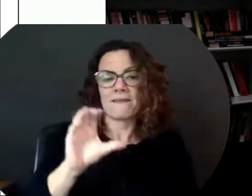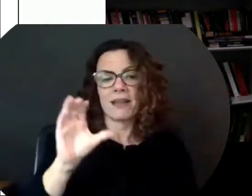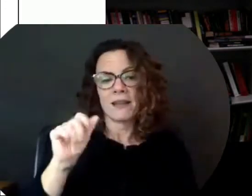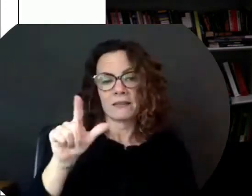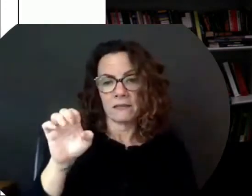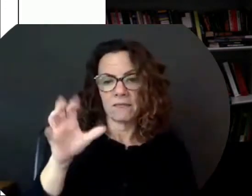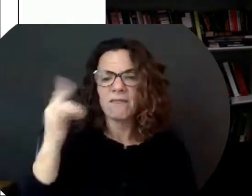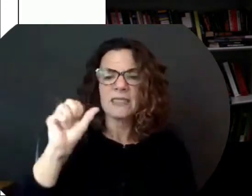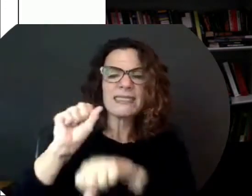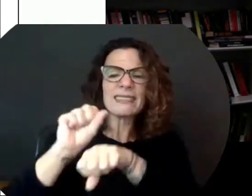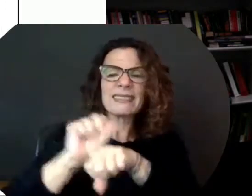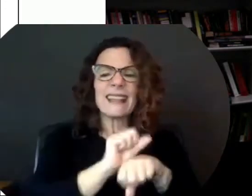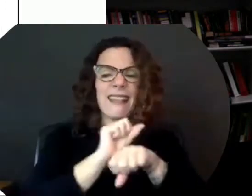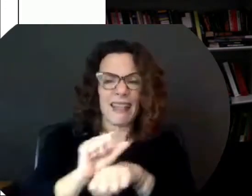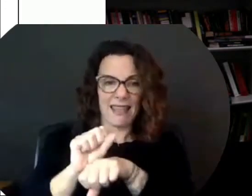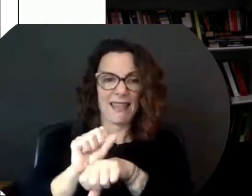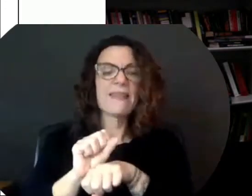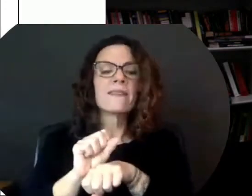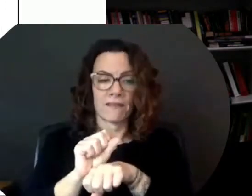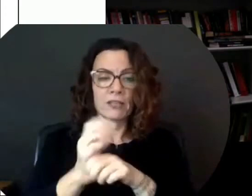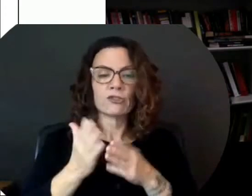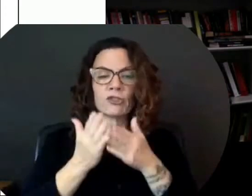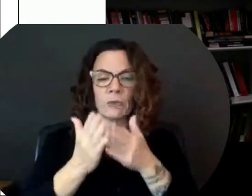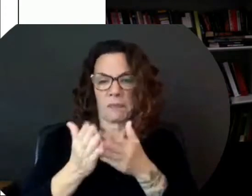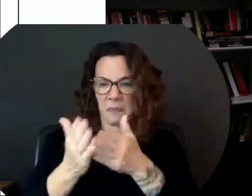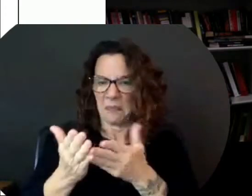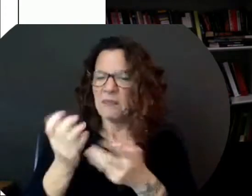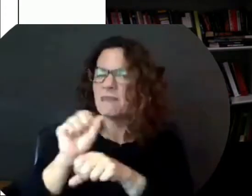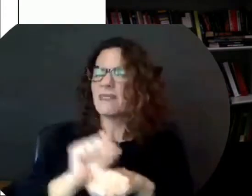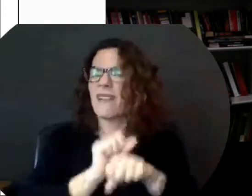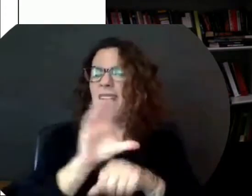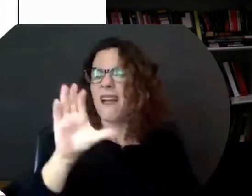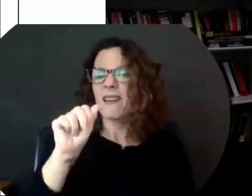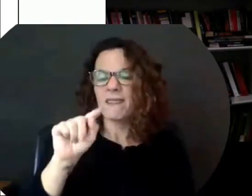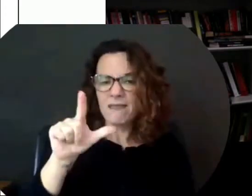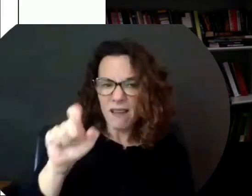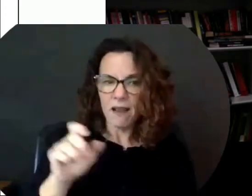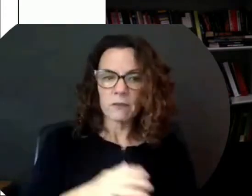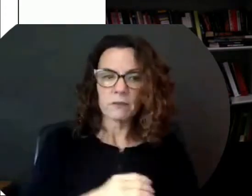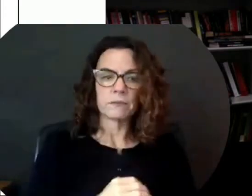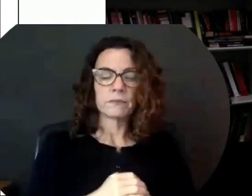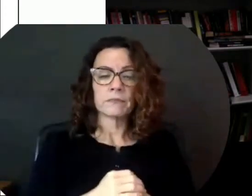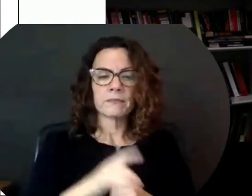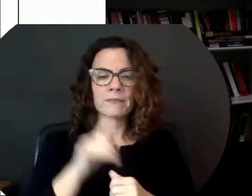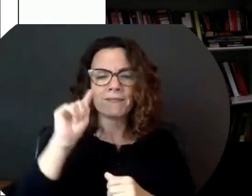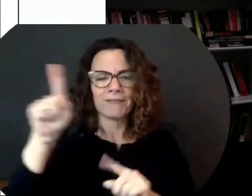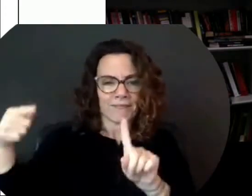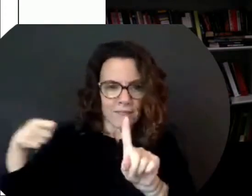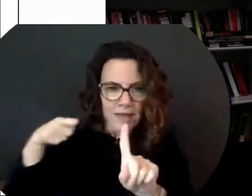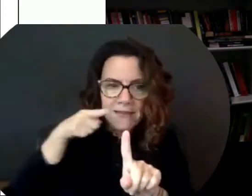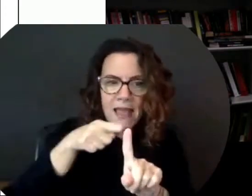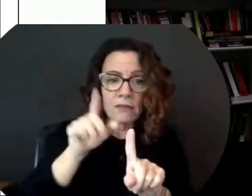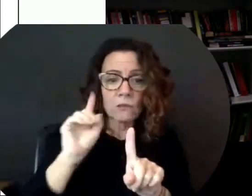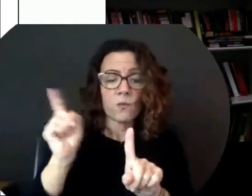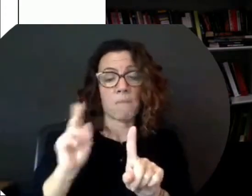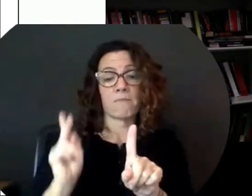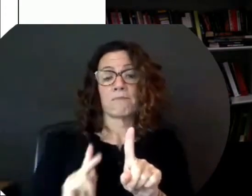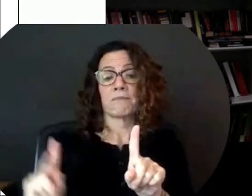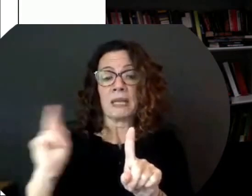where people are part of the preparation for the transatlantic journey is a kind of persistent